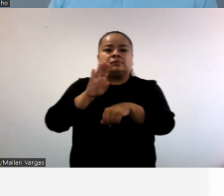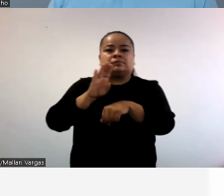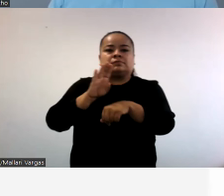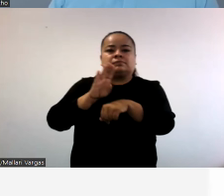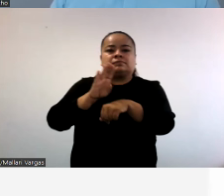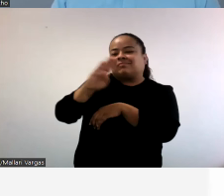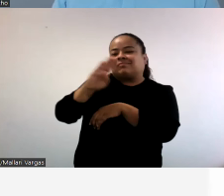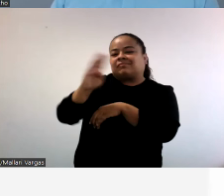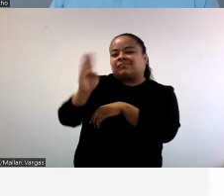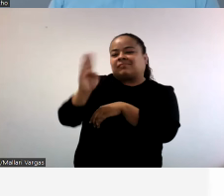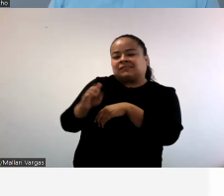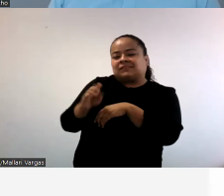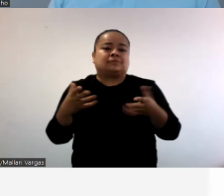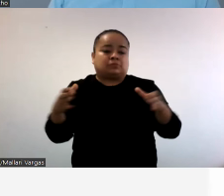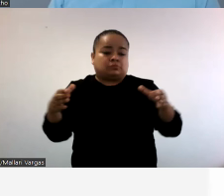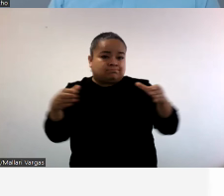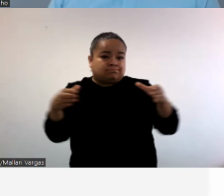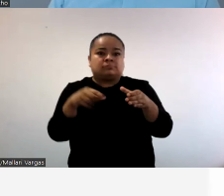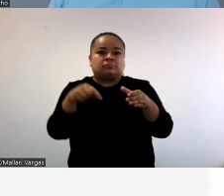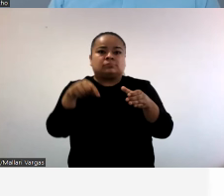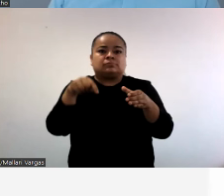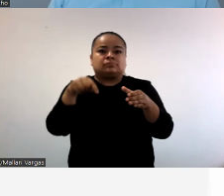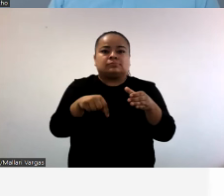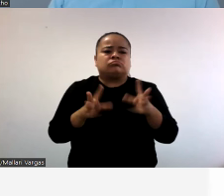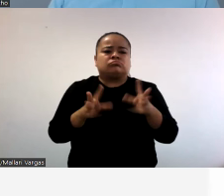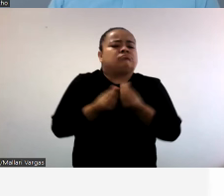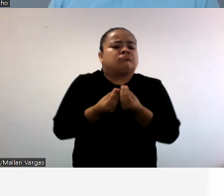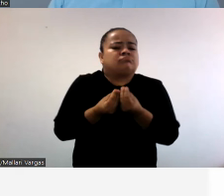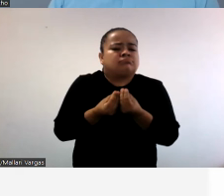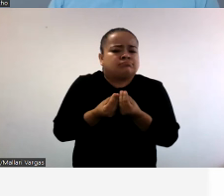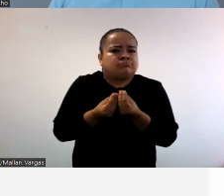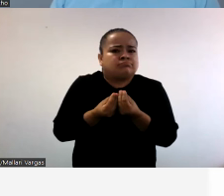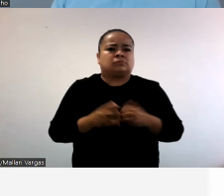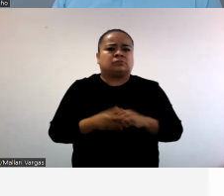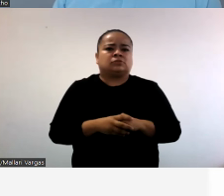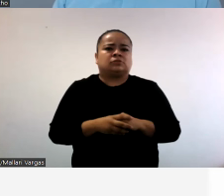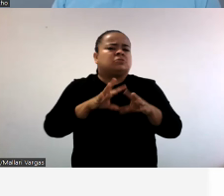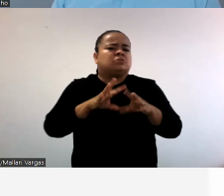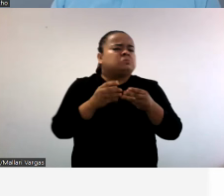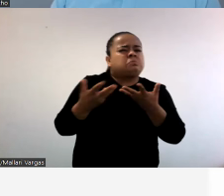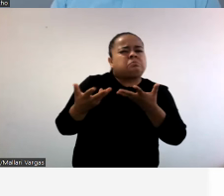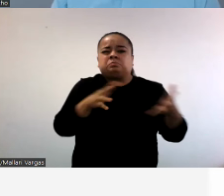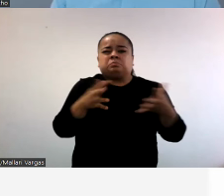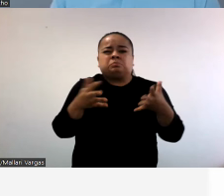Brazil, Peru, United States that are with us today.